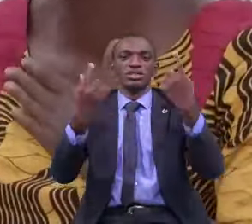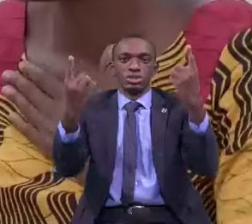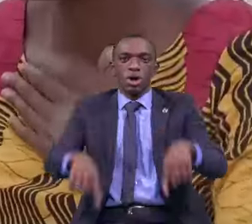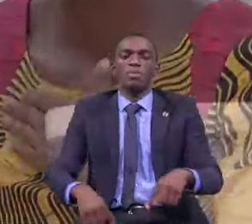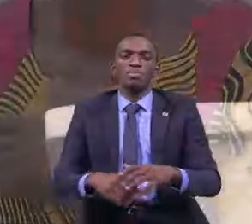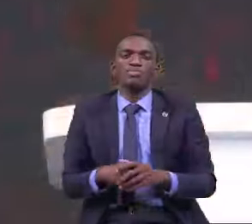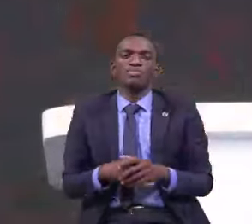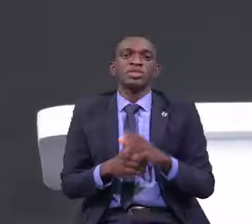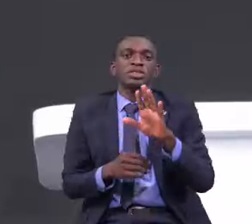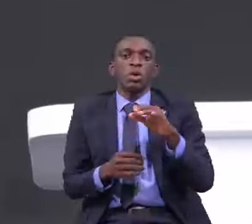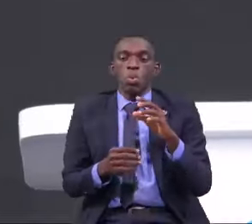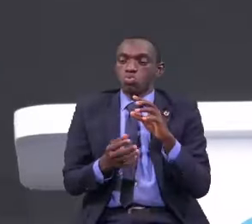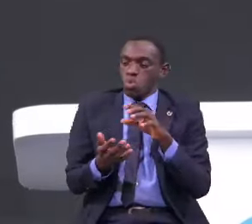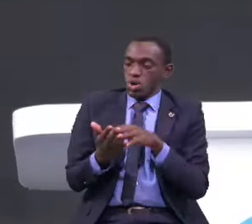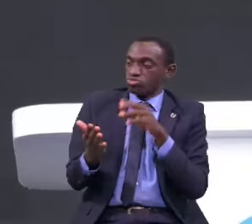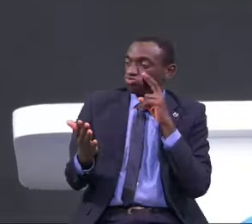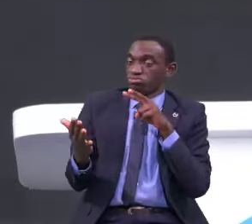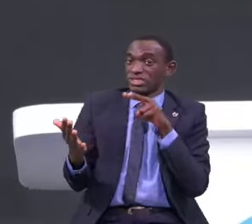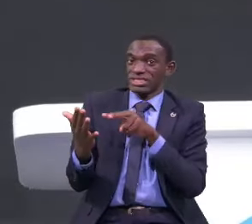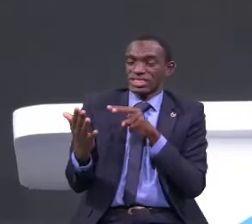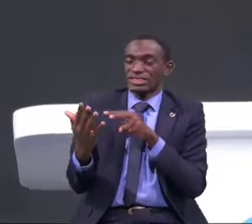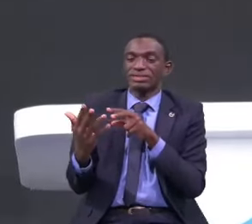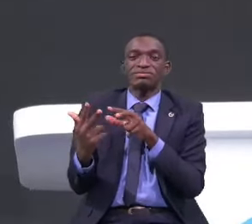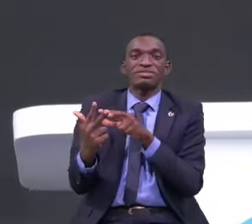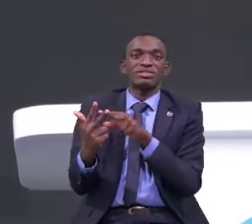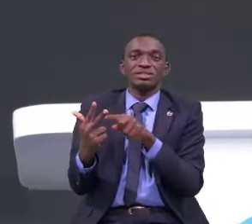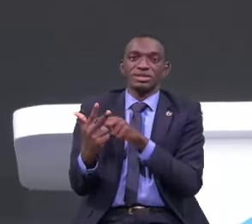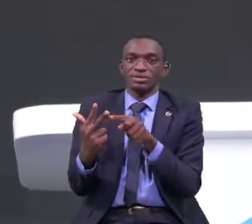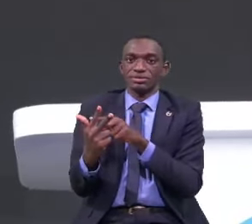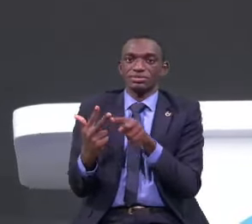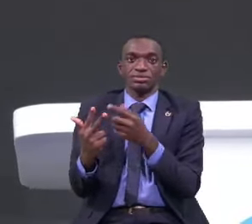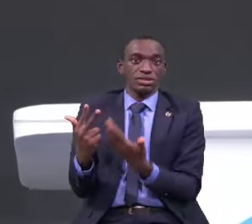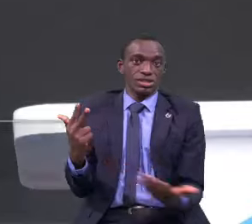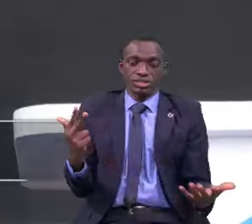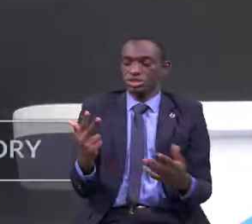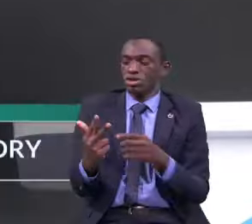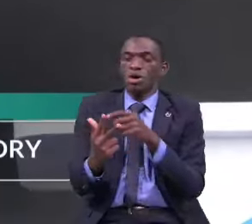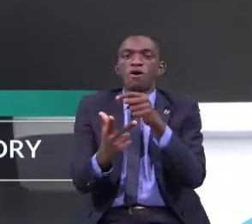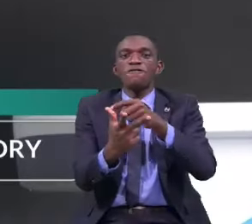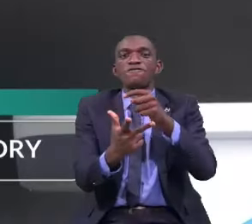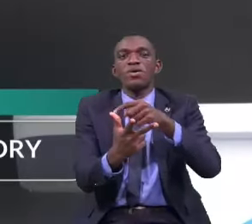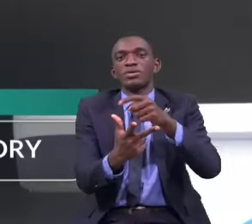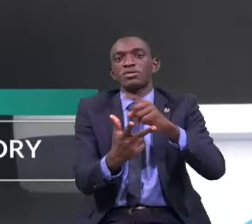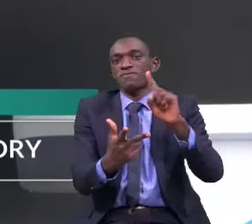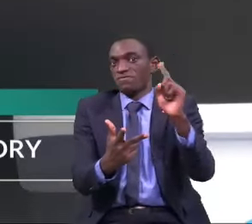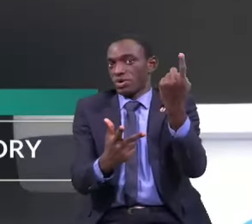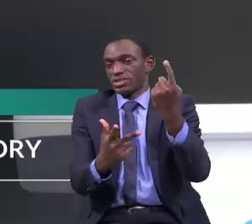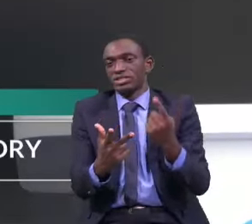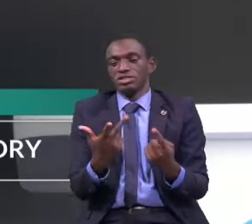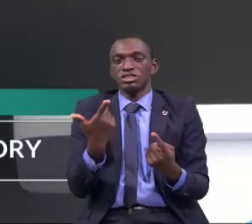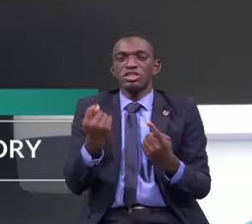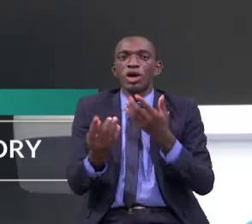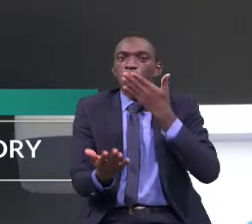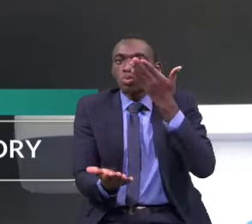We're looking at three things. Number one. Number one, the good path from grace to